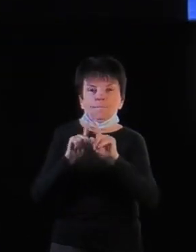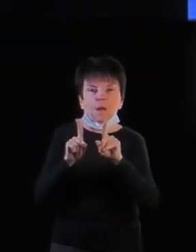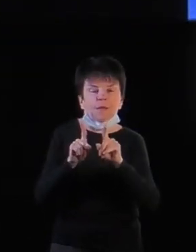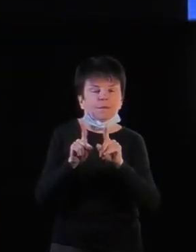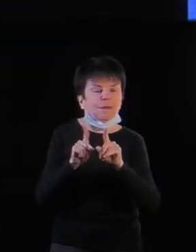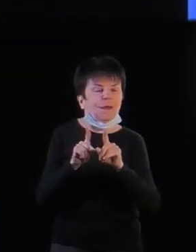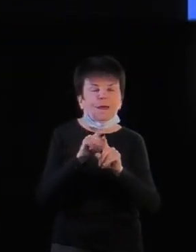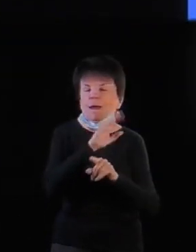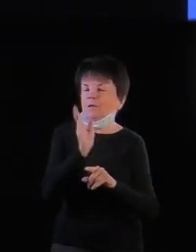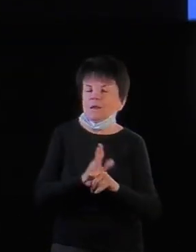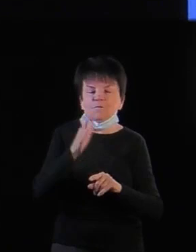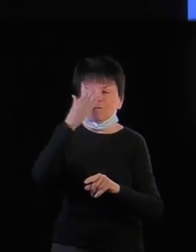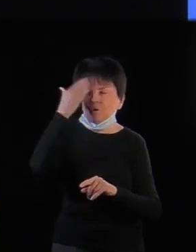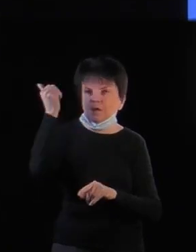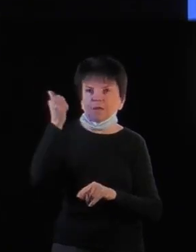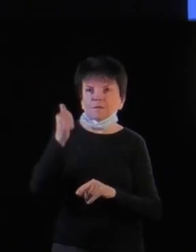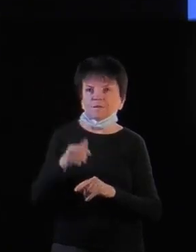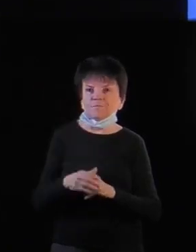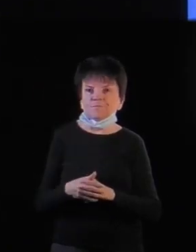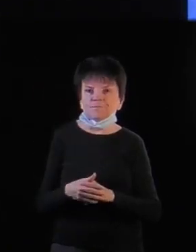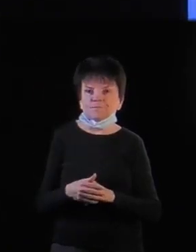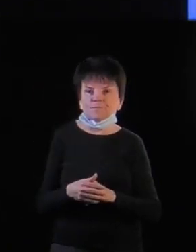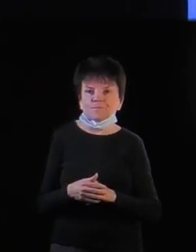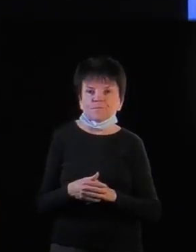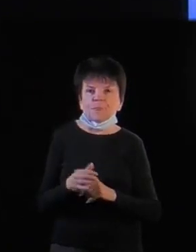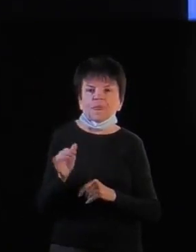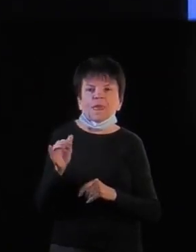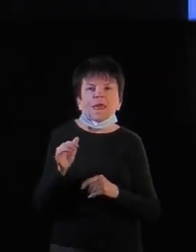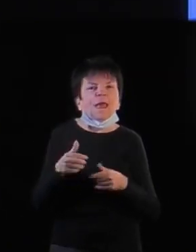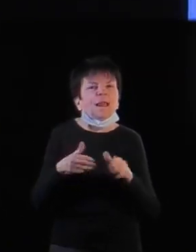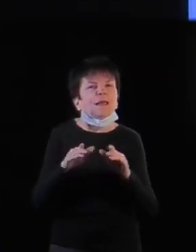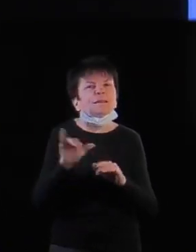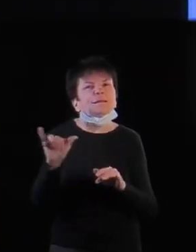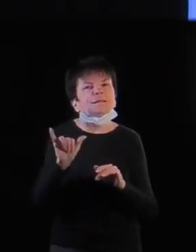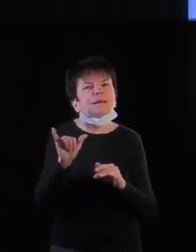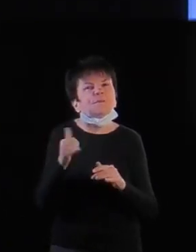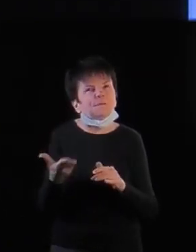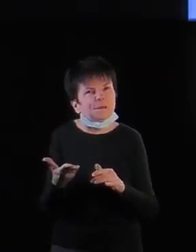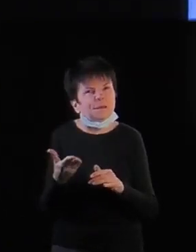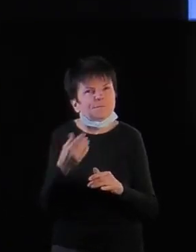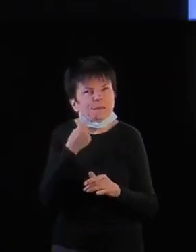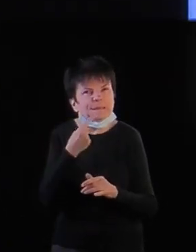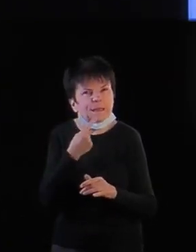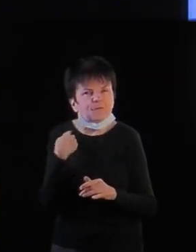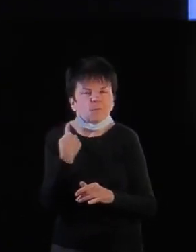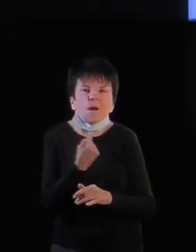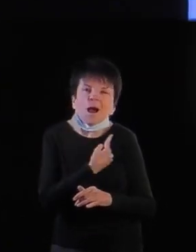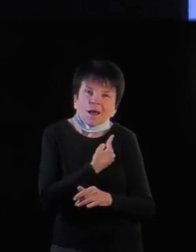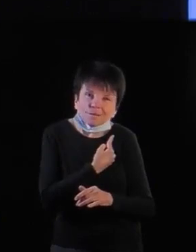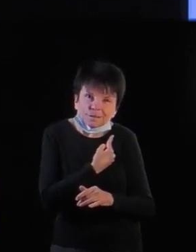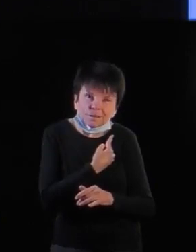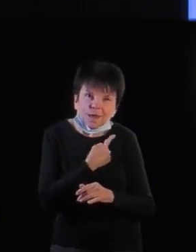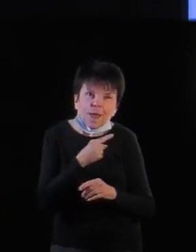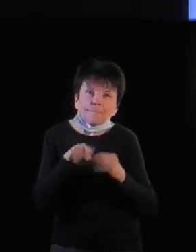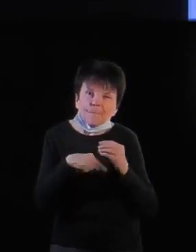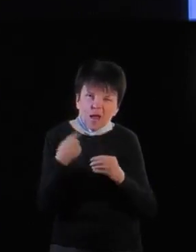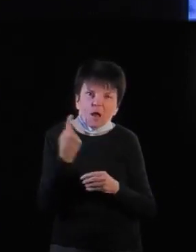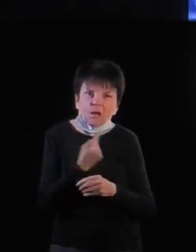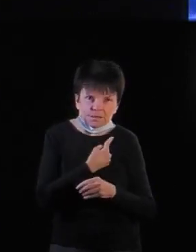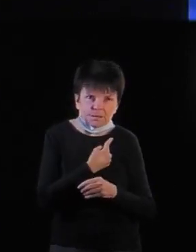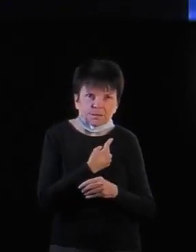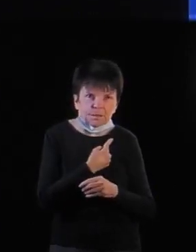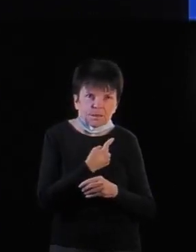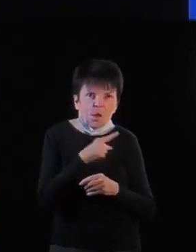never forget." And may the same thing be said about us. That when people encounter us,